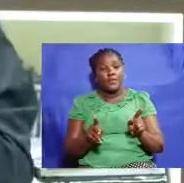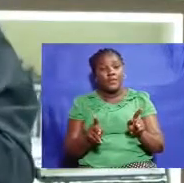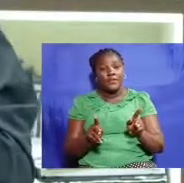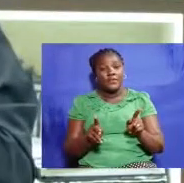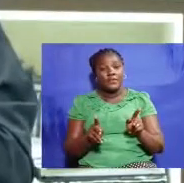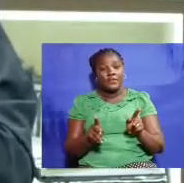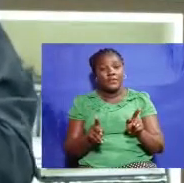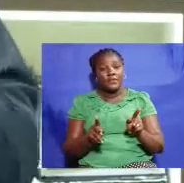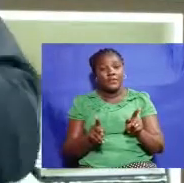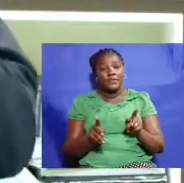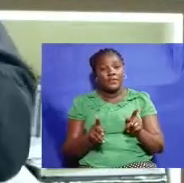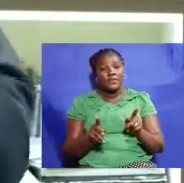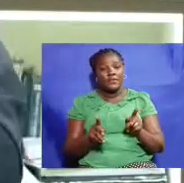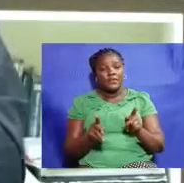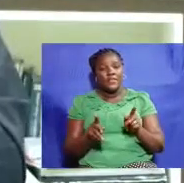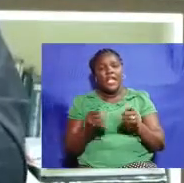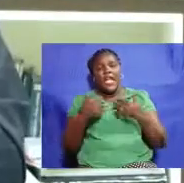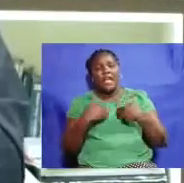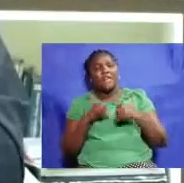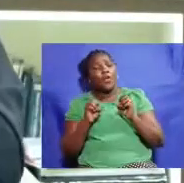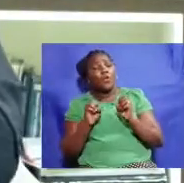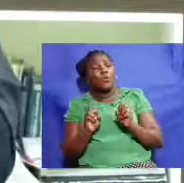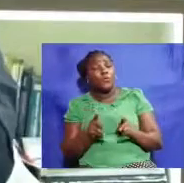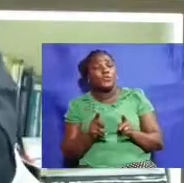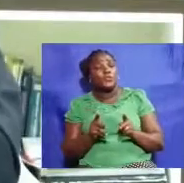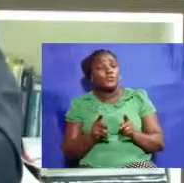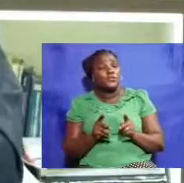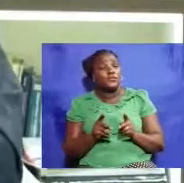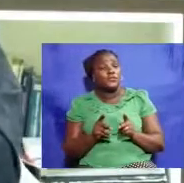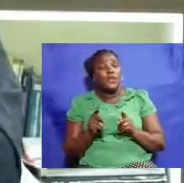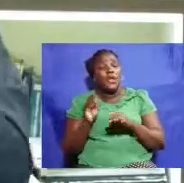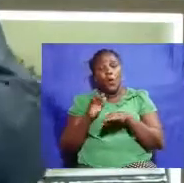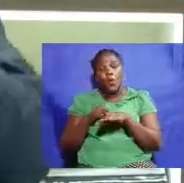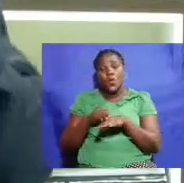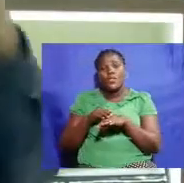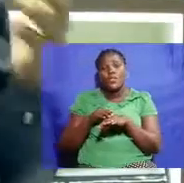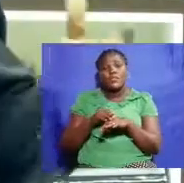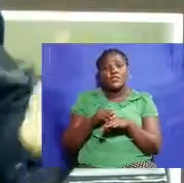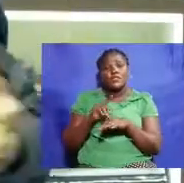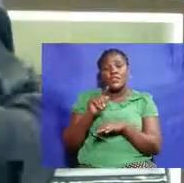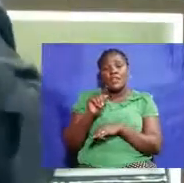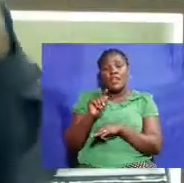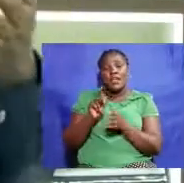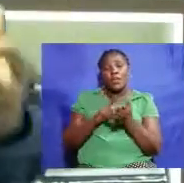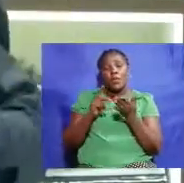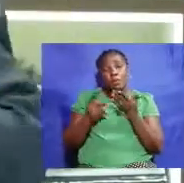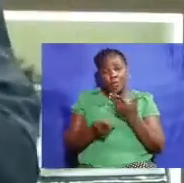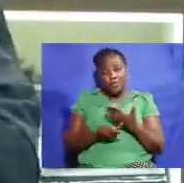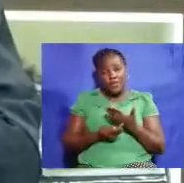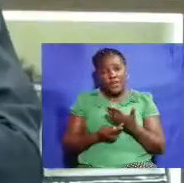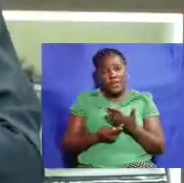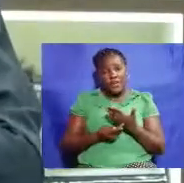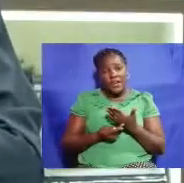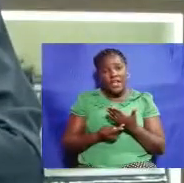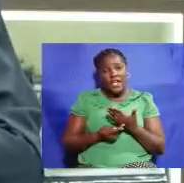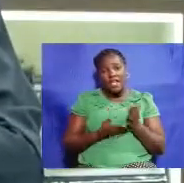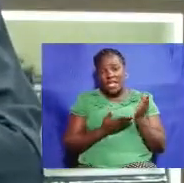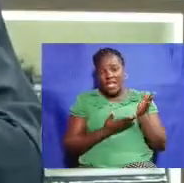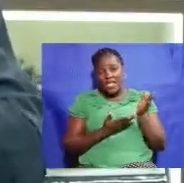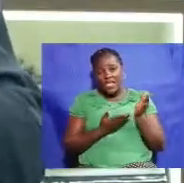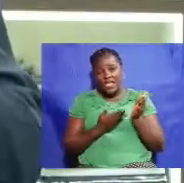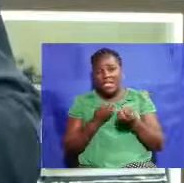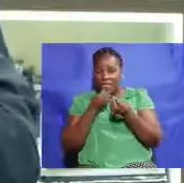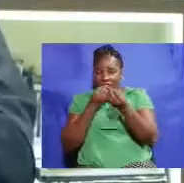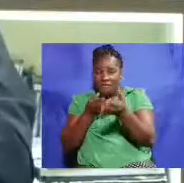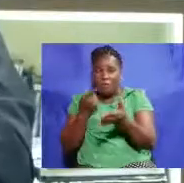it empowers persons because they have the opportunity to be on the show, to bring out their whatever they can do. And